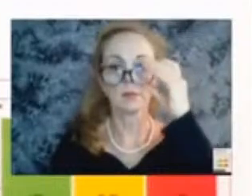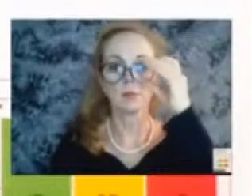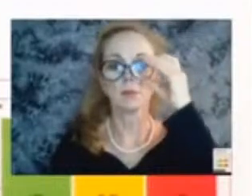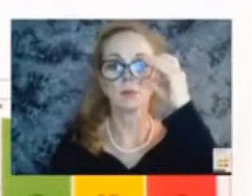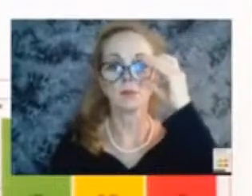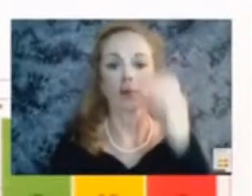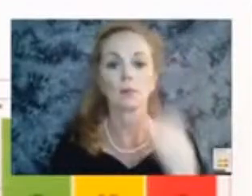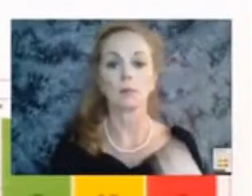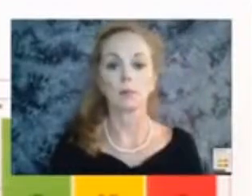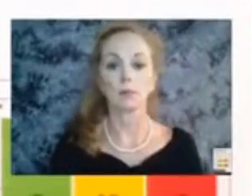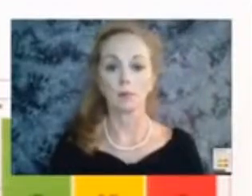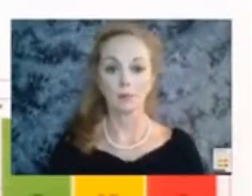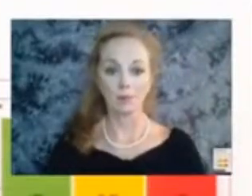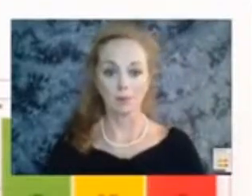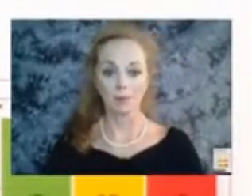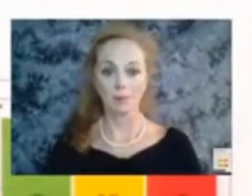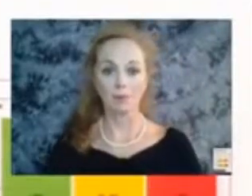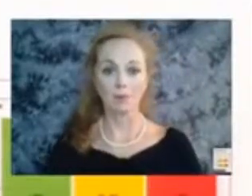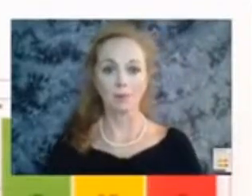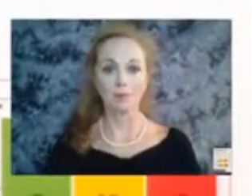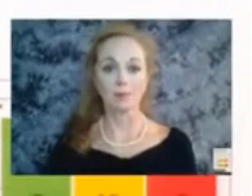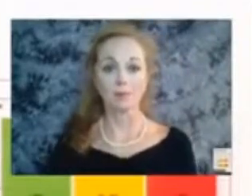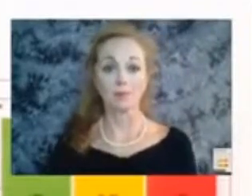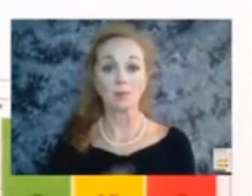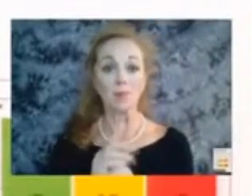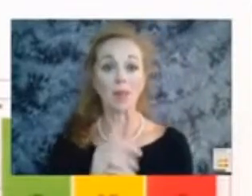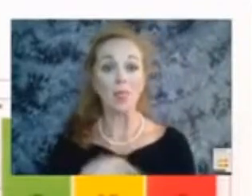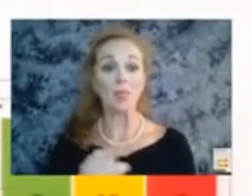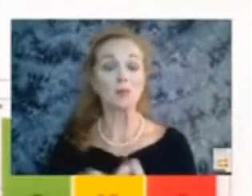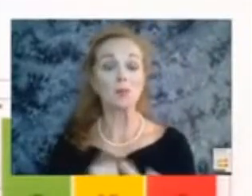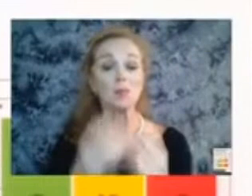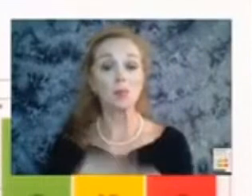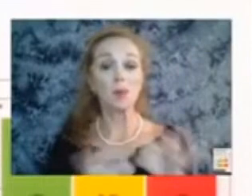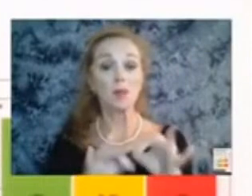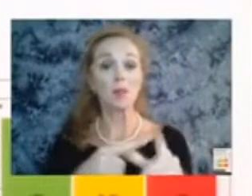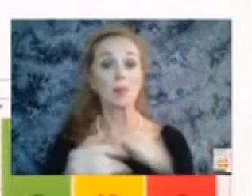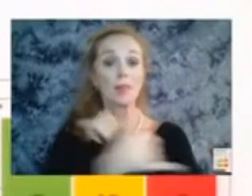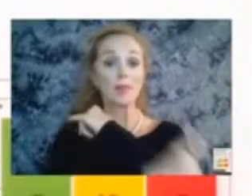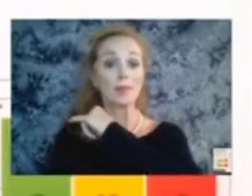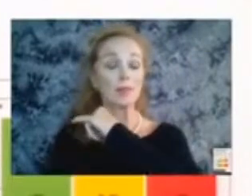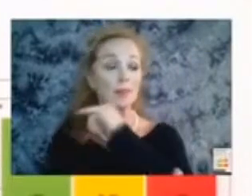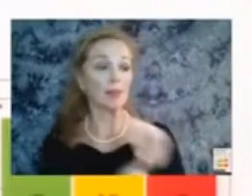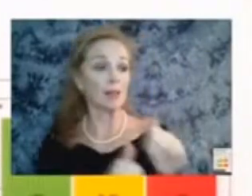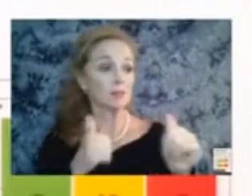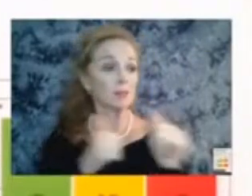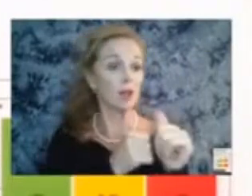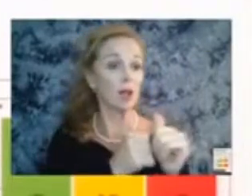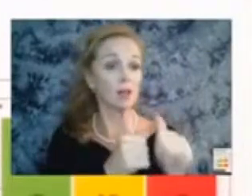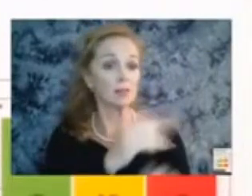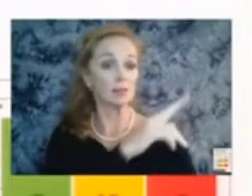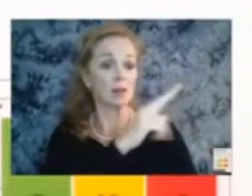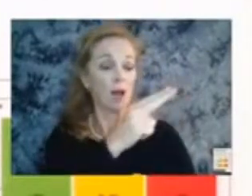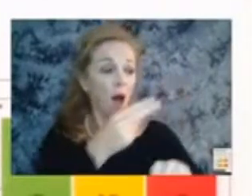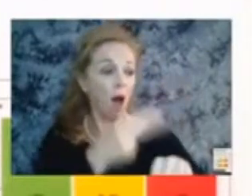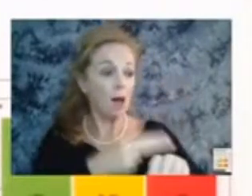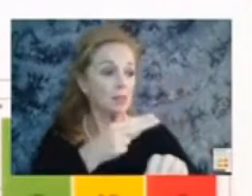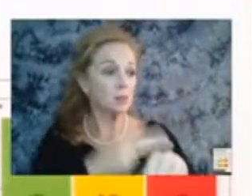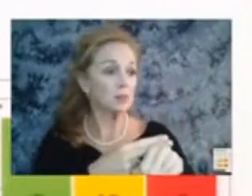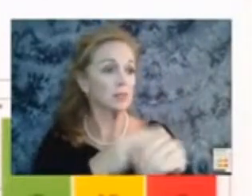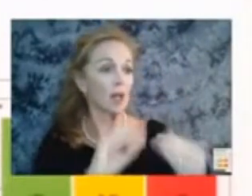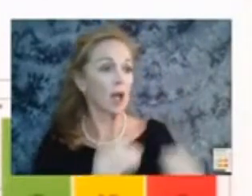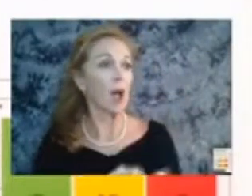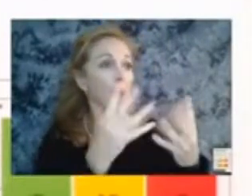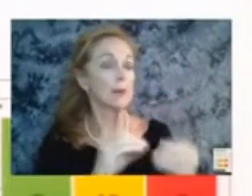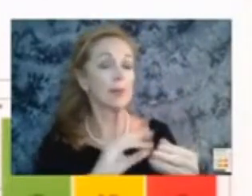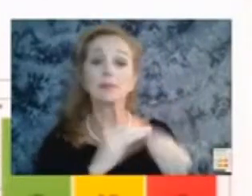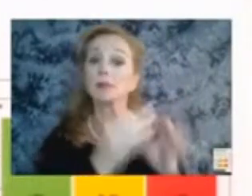we believe those are most critical to opening school, whereas the county is tracking hospitalizations, and that's a critical metric for them, but that